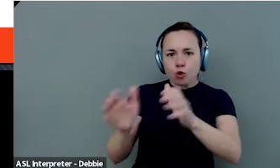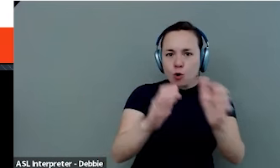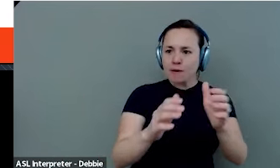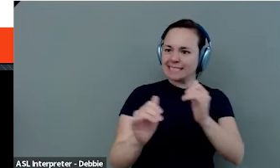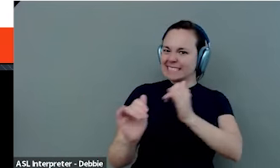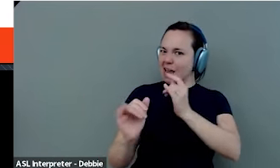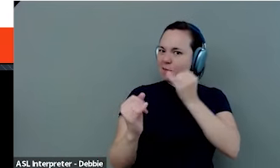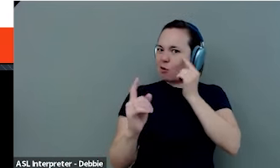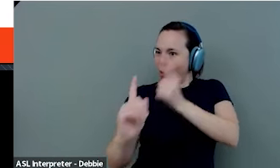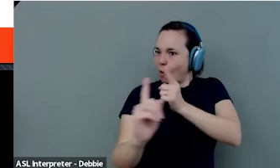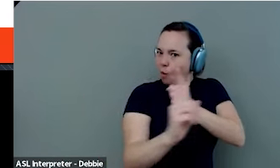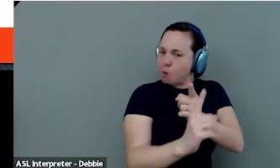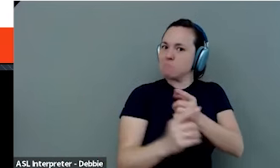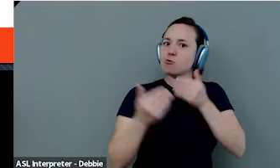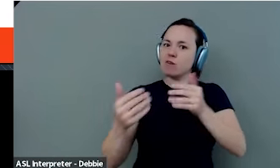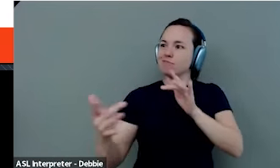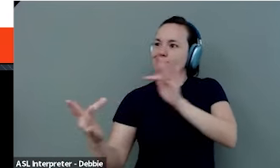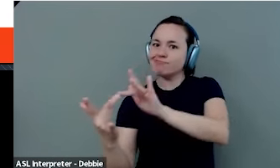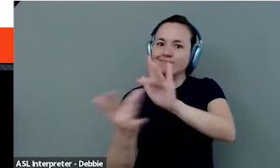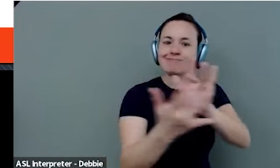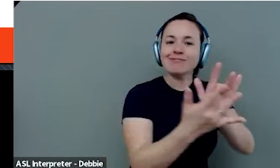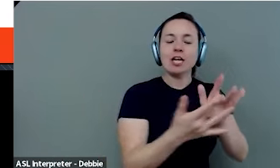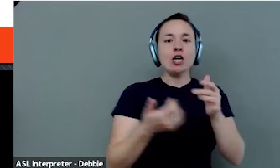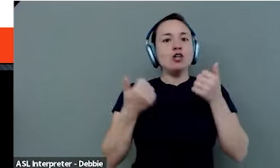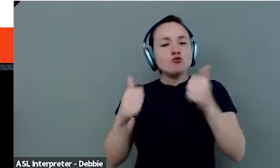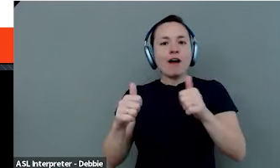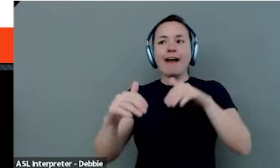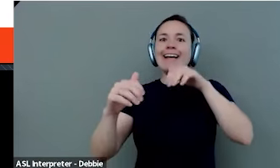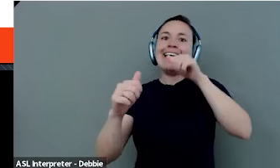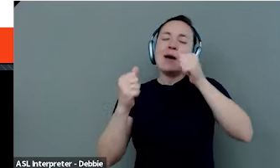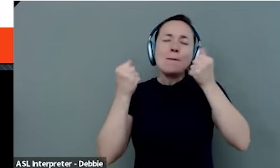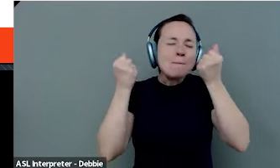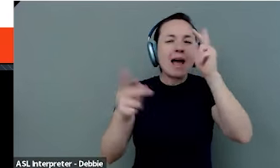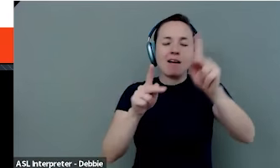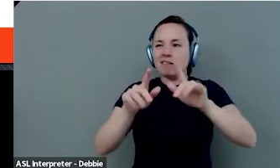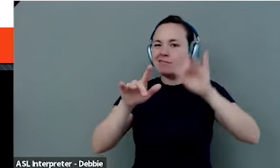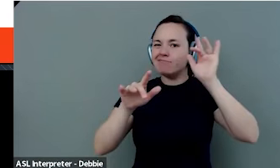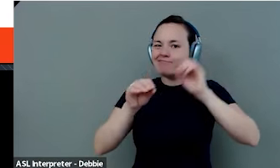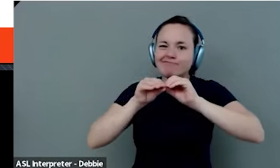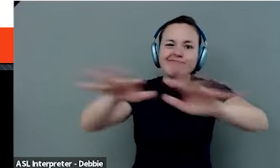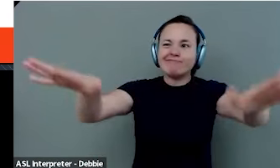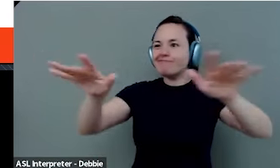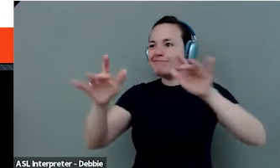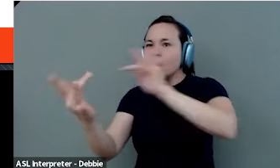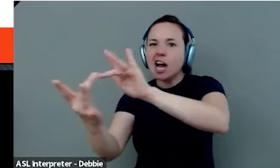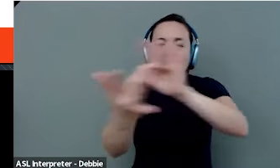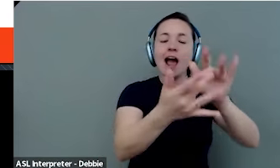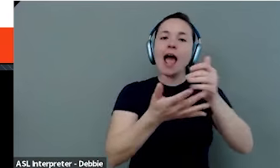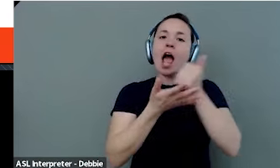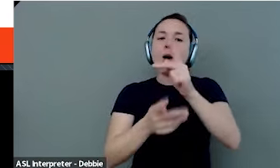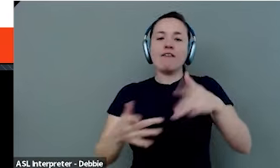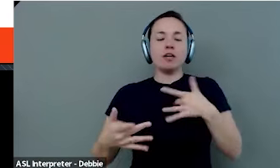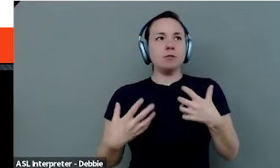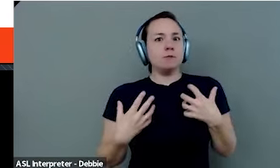doing similar outreach to ensure that we can get to as many people as possible, to instill confidence in as many people as possible. And